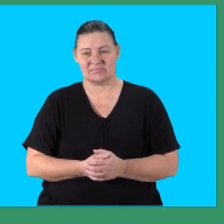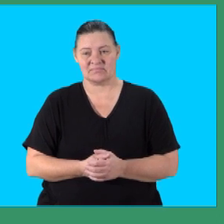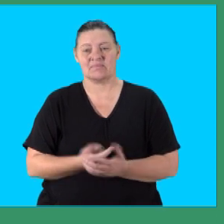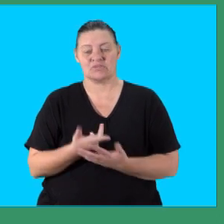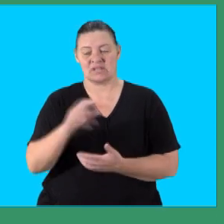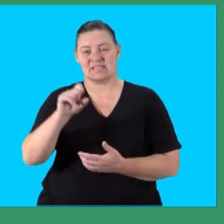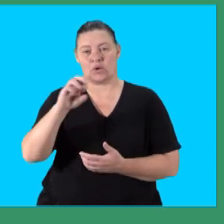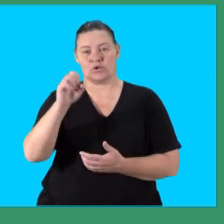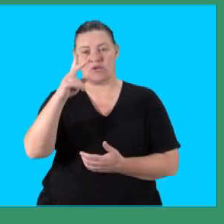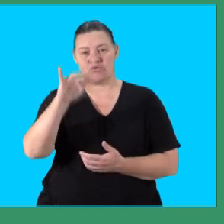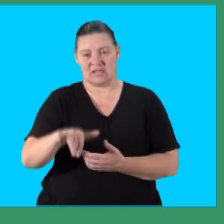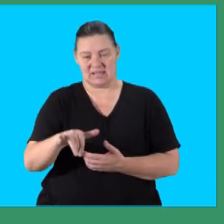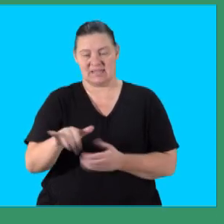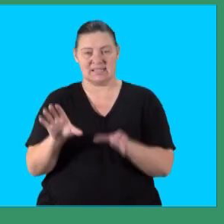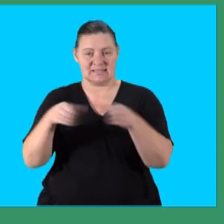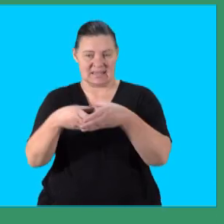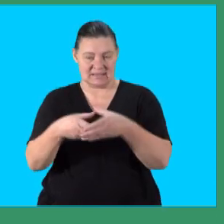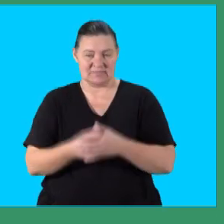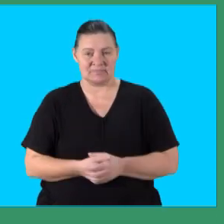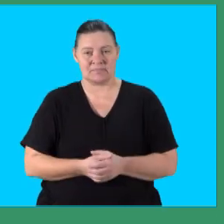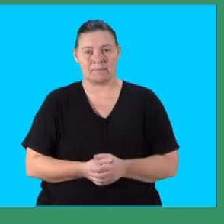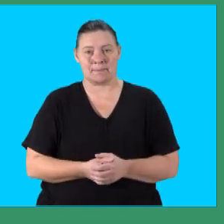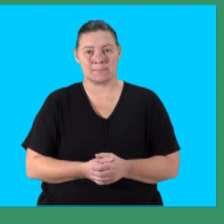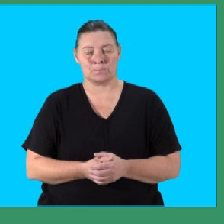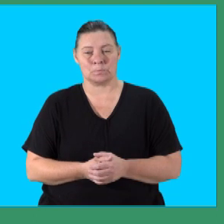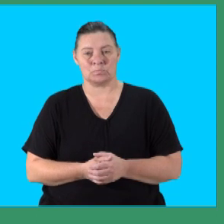is secondary sector.